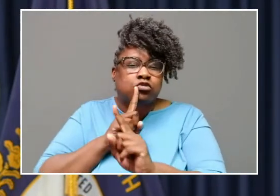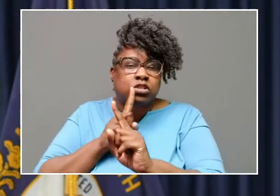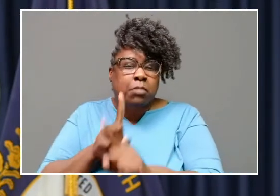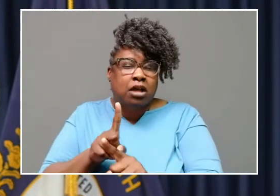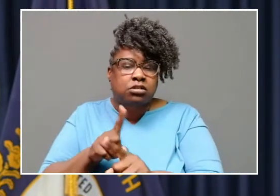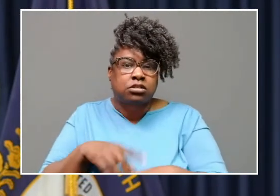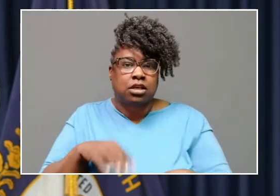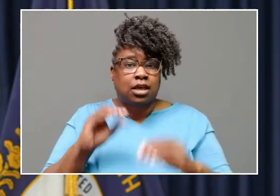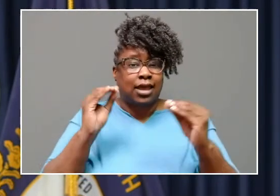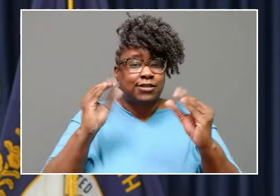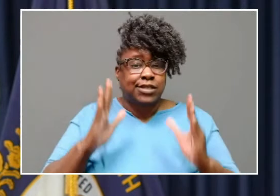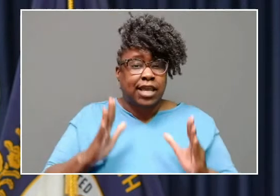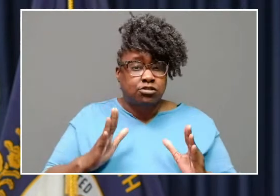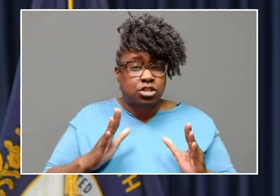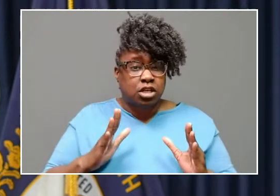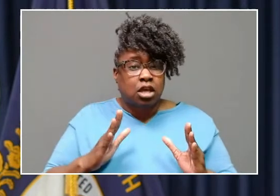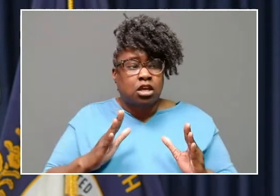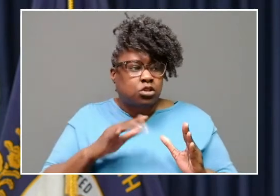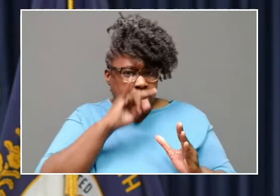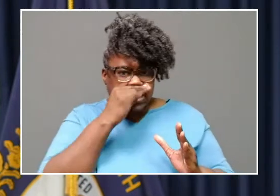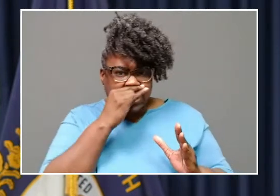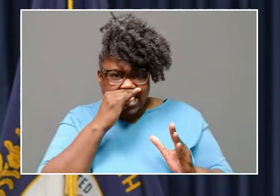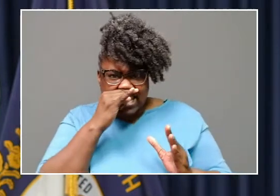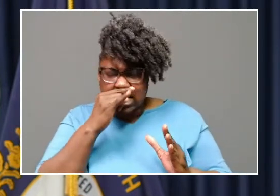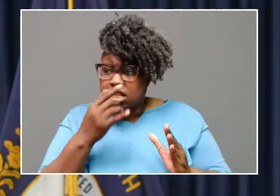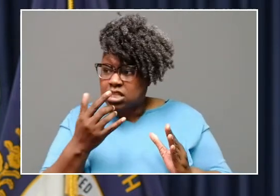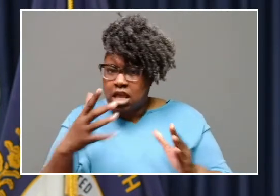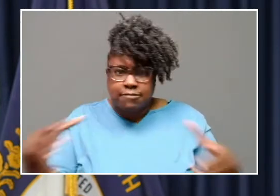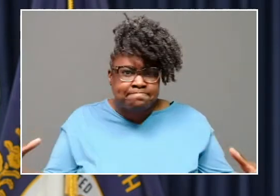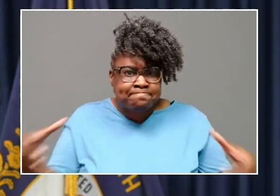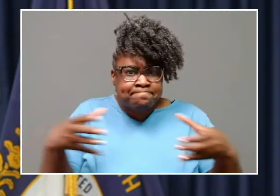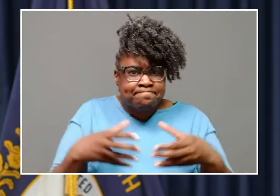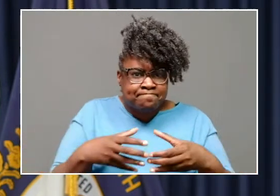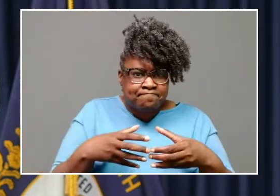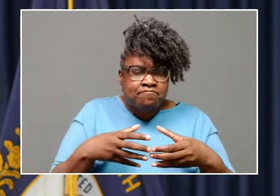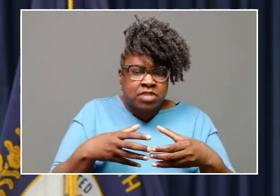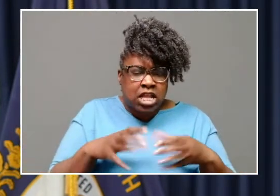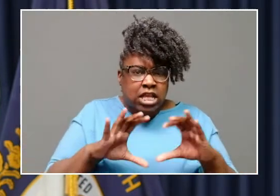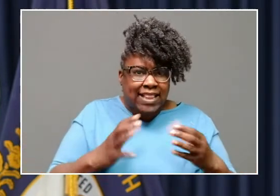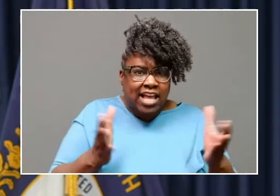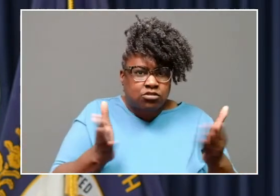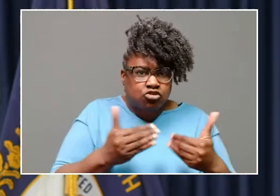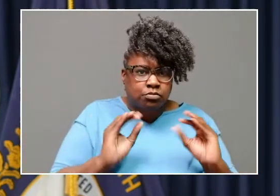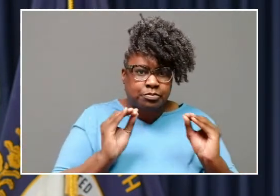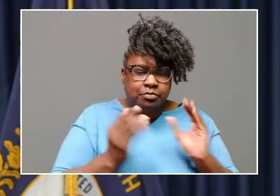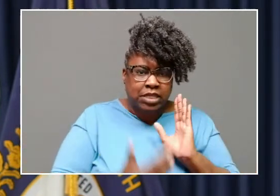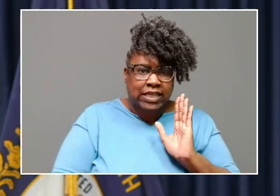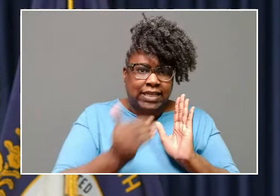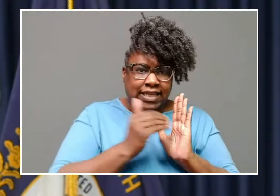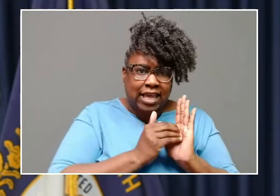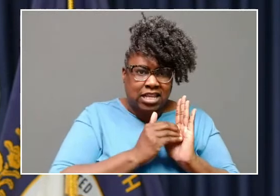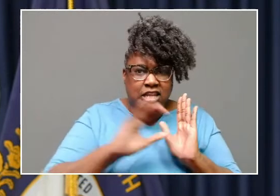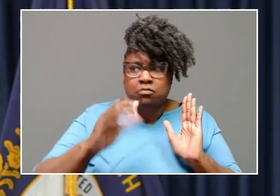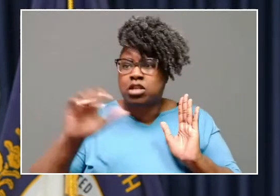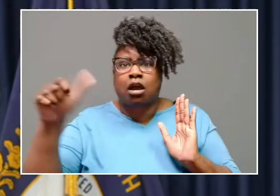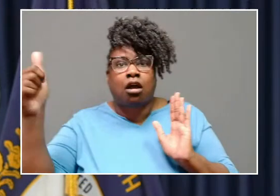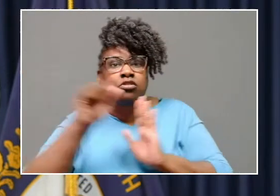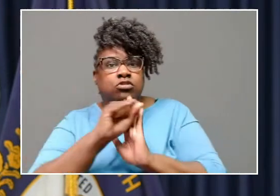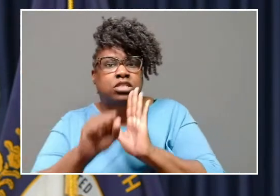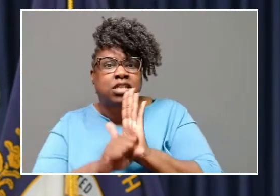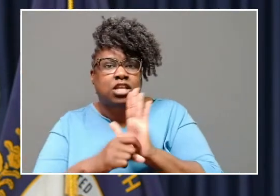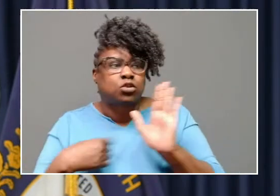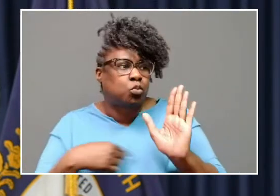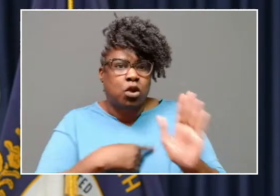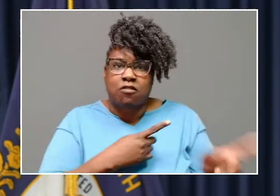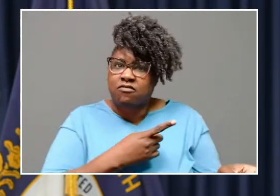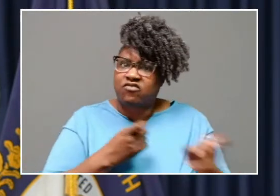to get our kids back in the classroom with every single district back faster than any other state. We had every single